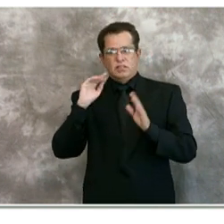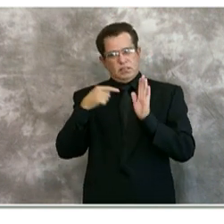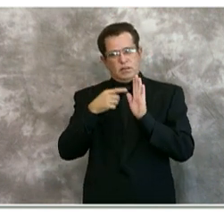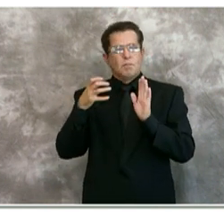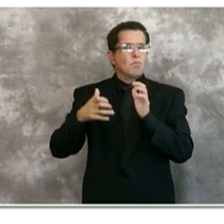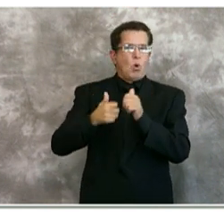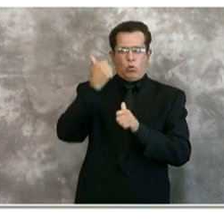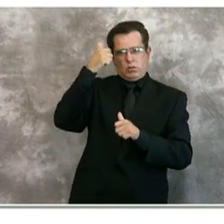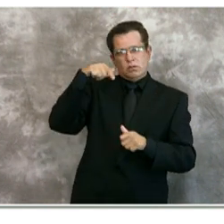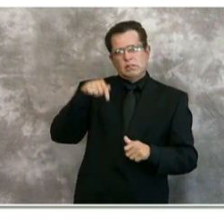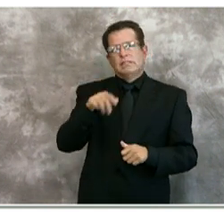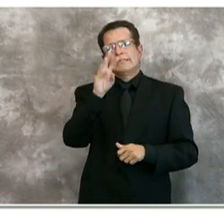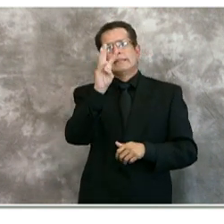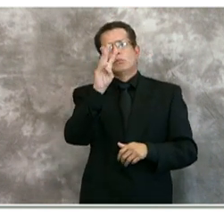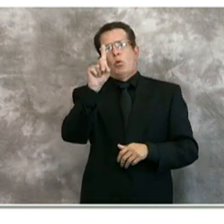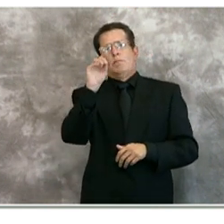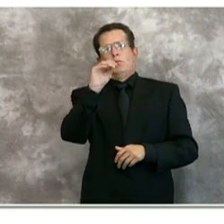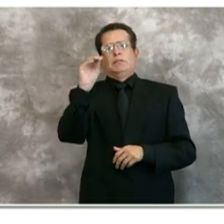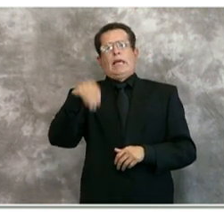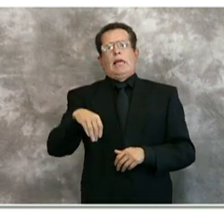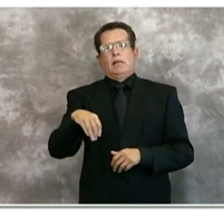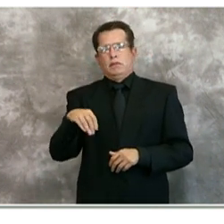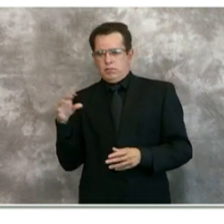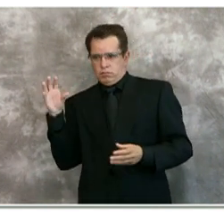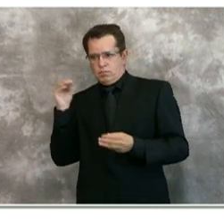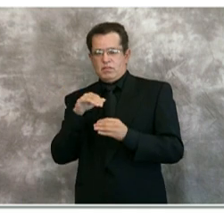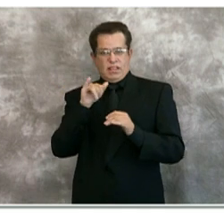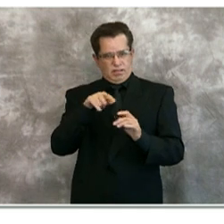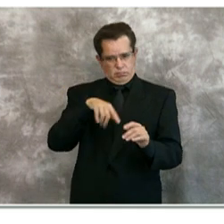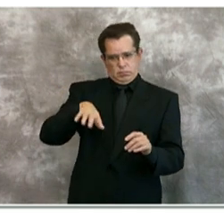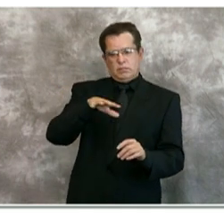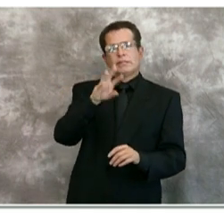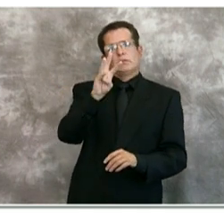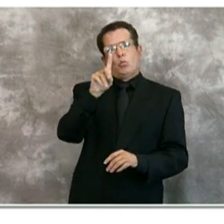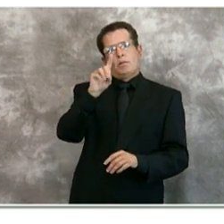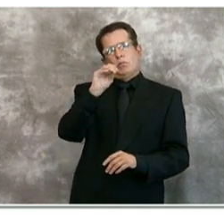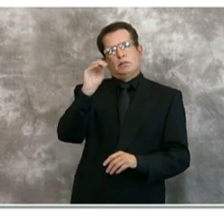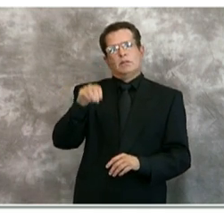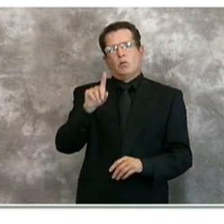at 61% of those hospitalized, which is